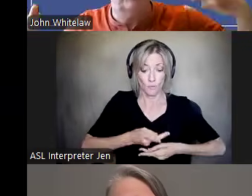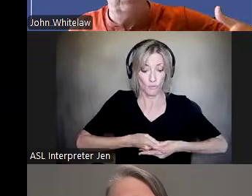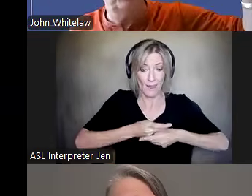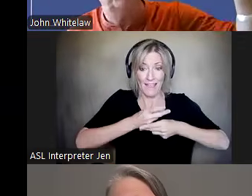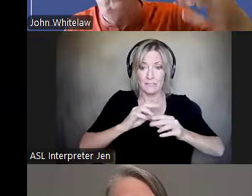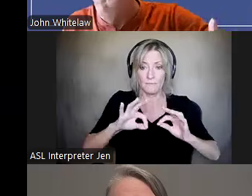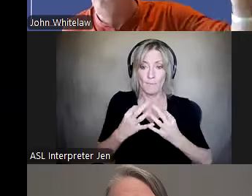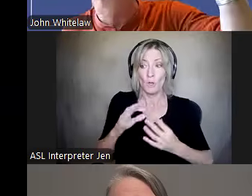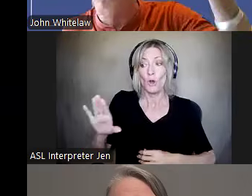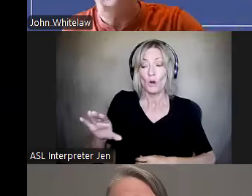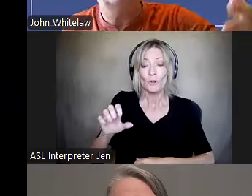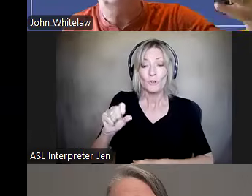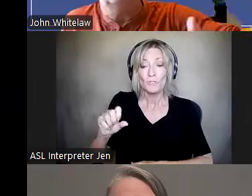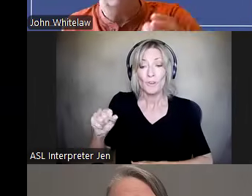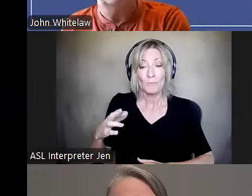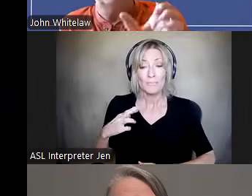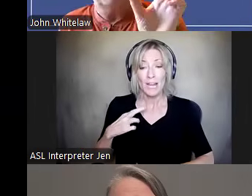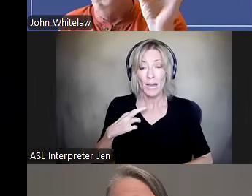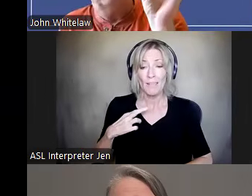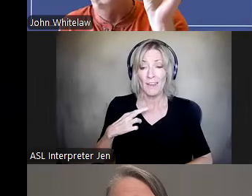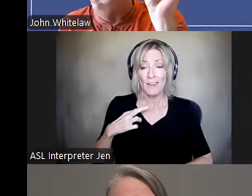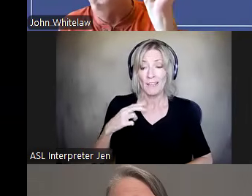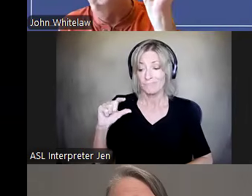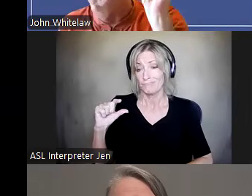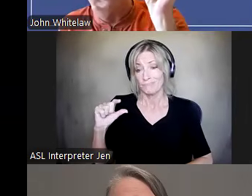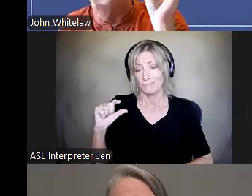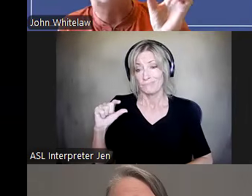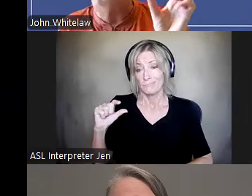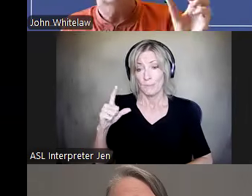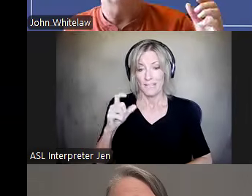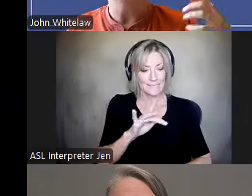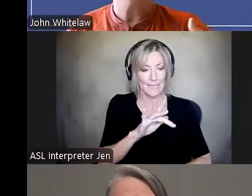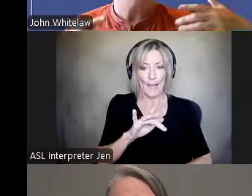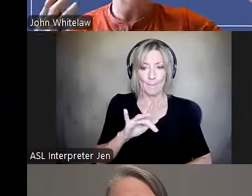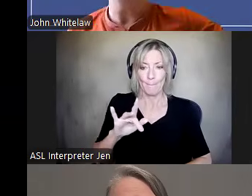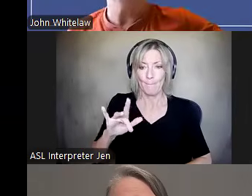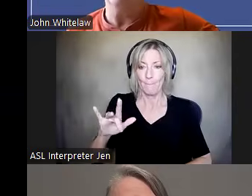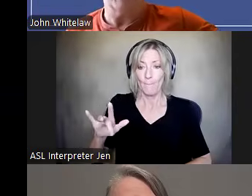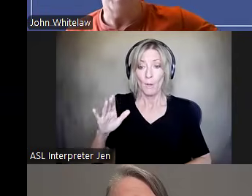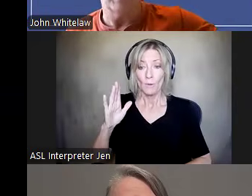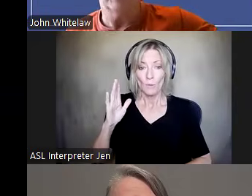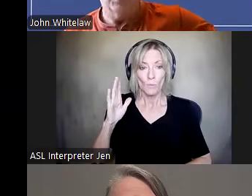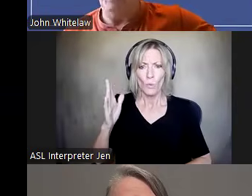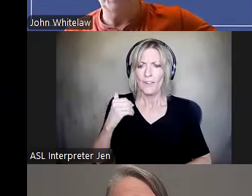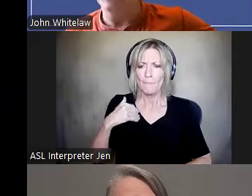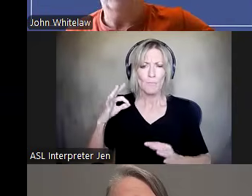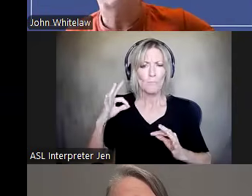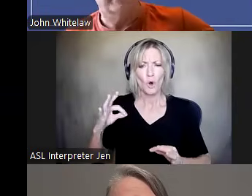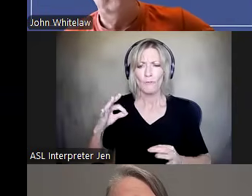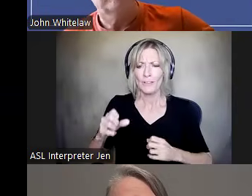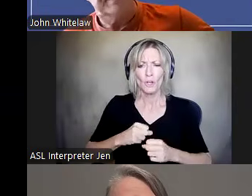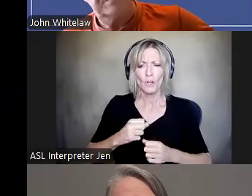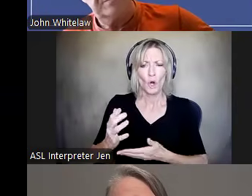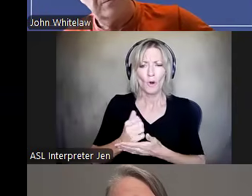her social security retirement is relatively low because she's got this big gap that would have been in prime earning years where she earned